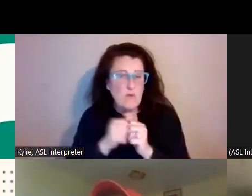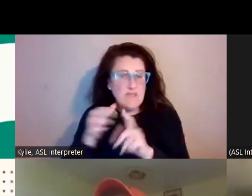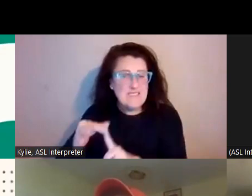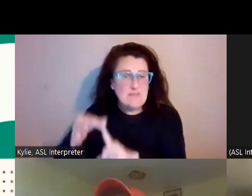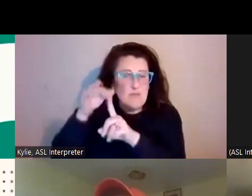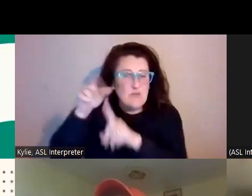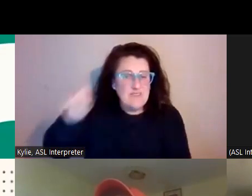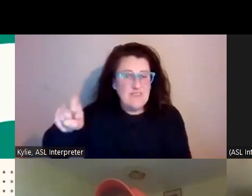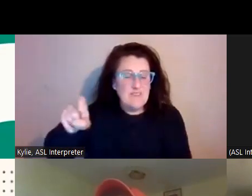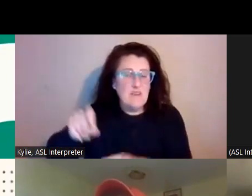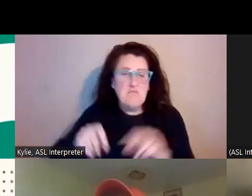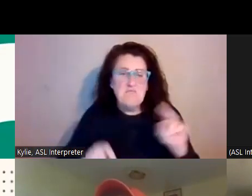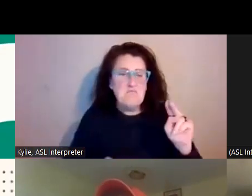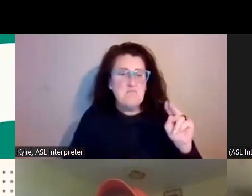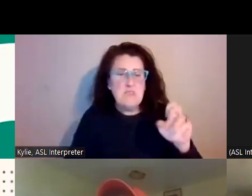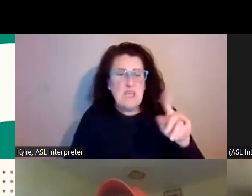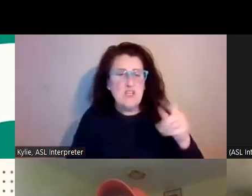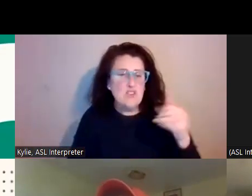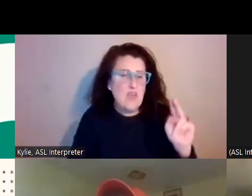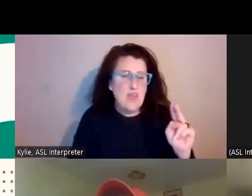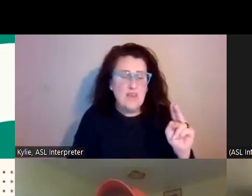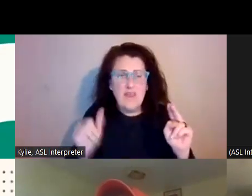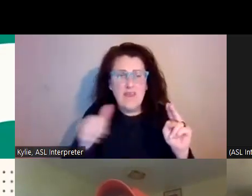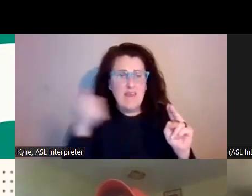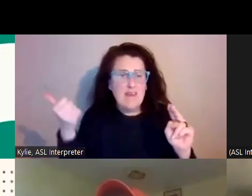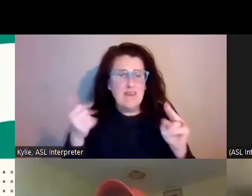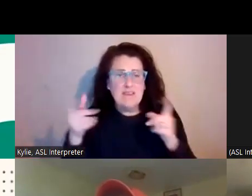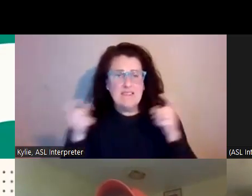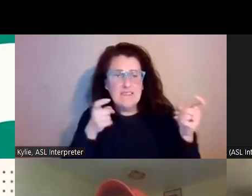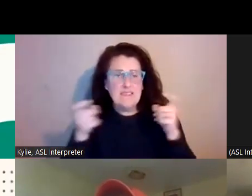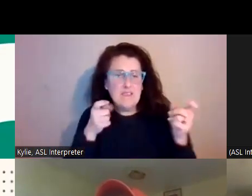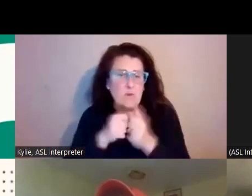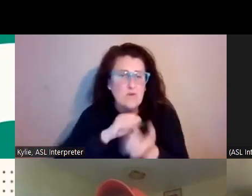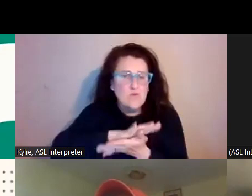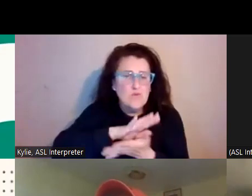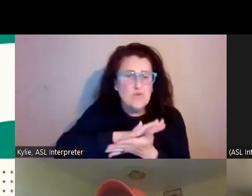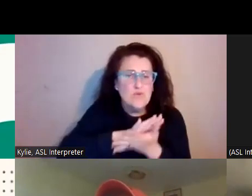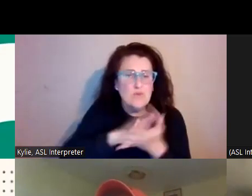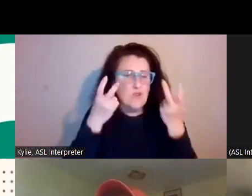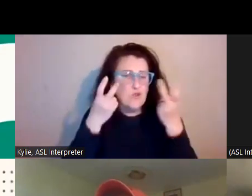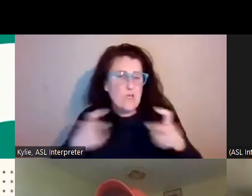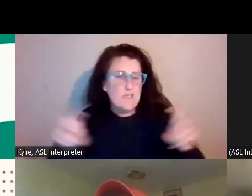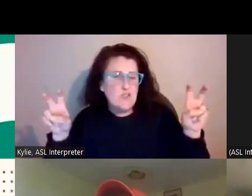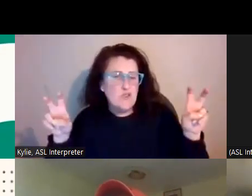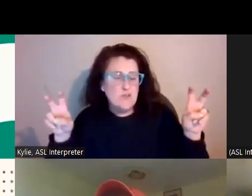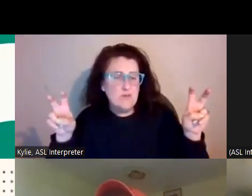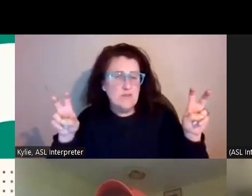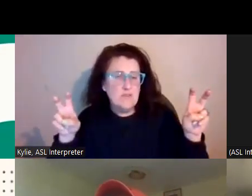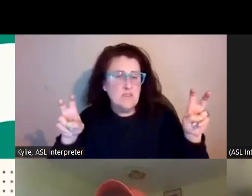they NextGen, be they things you might be dealing with the school, be they transition in general. So feel free to